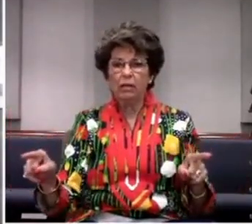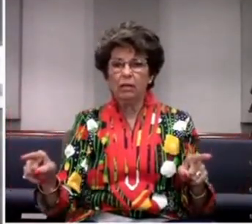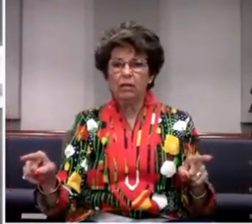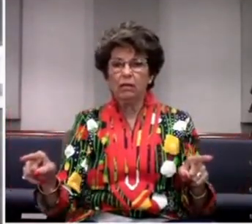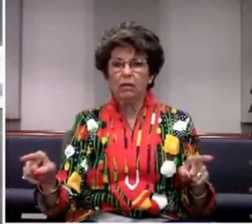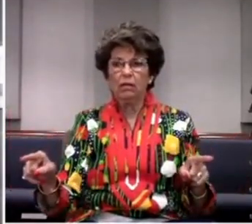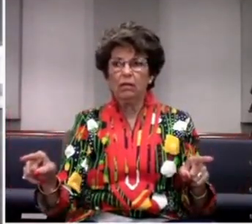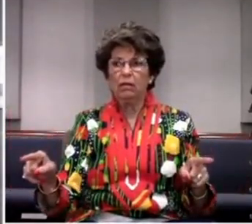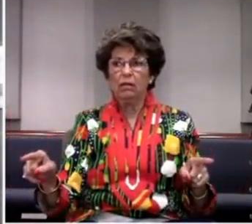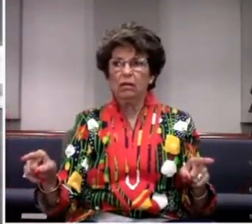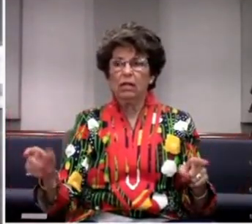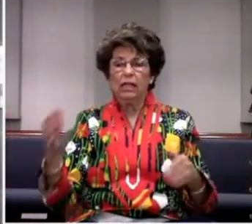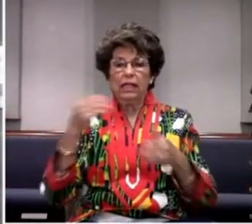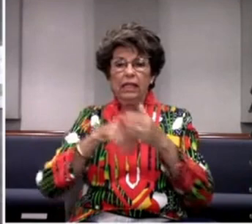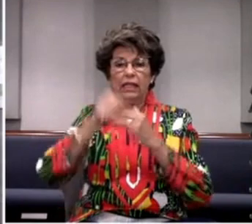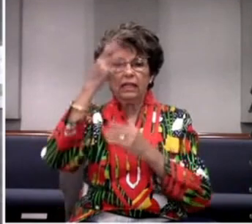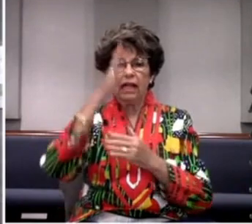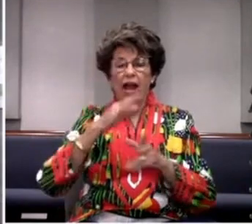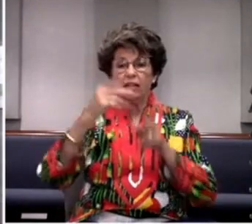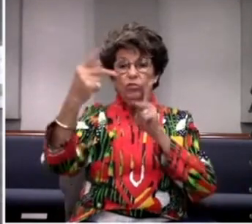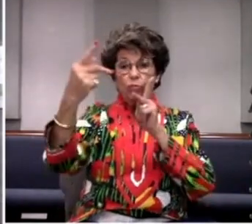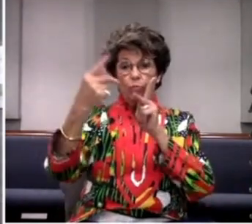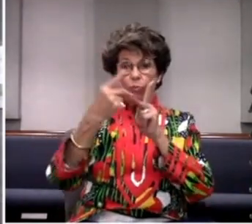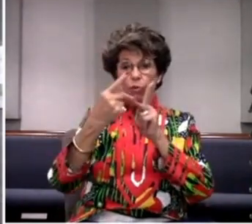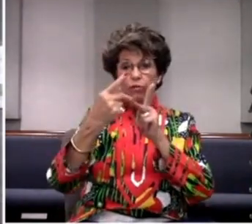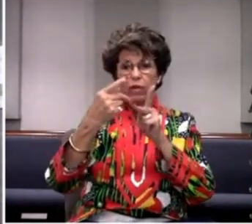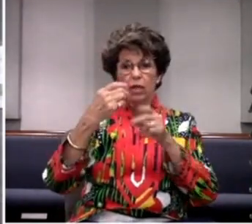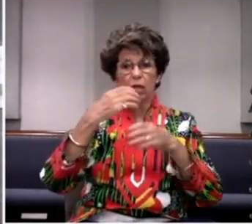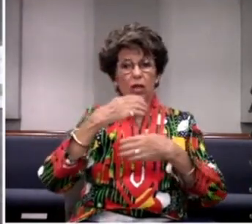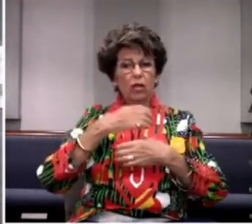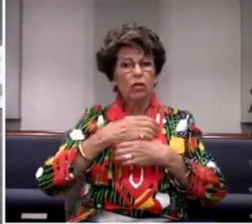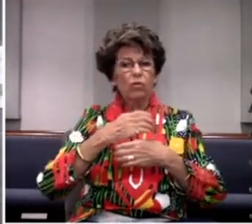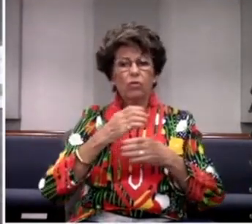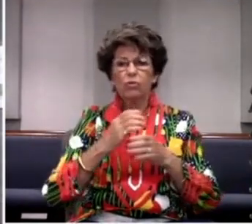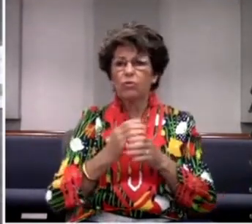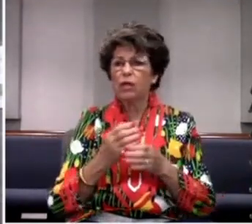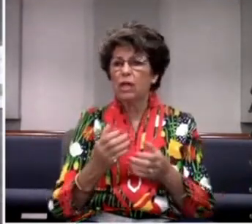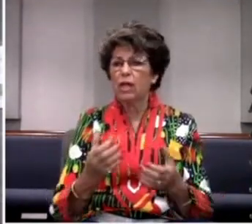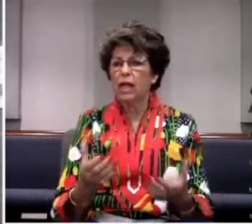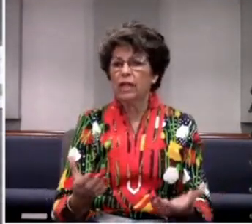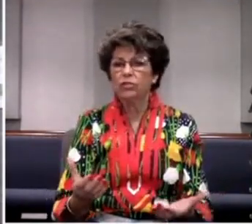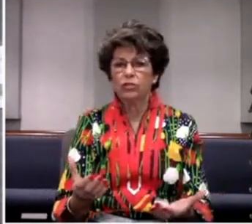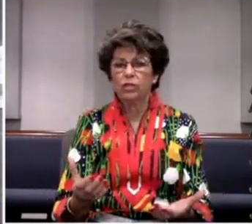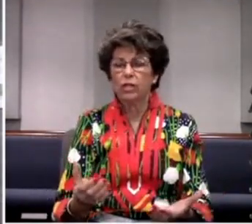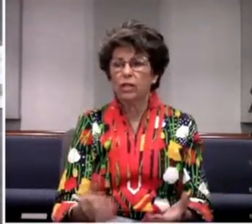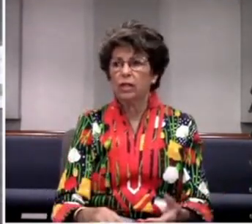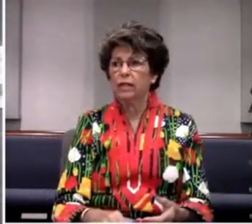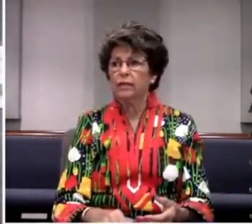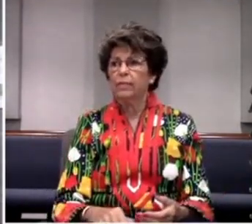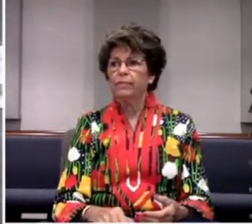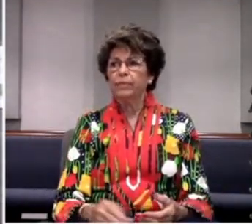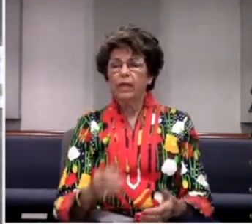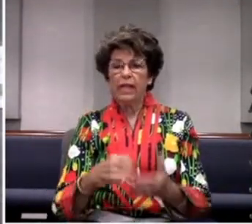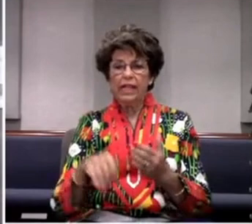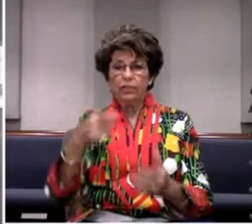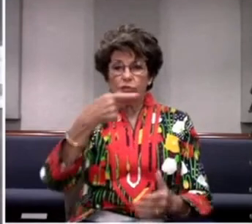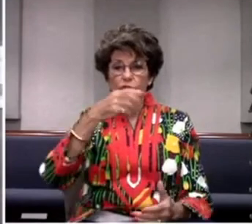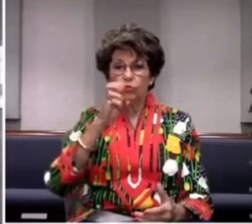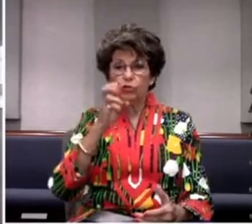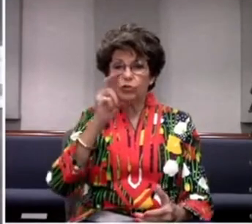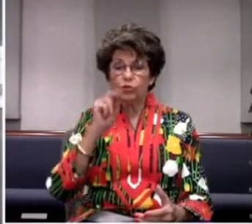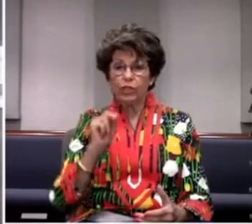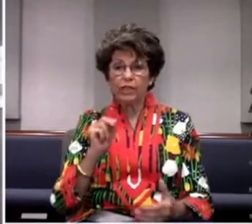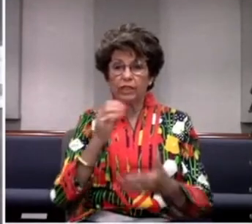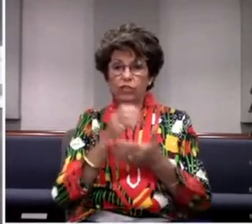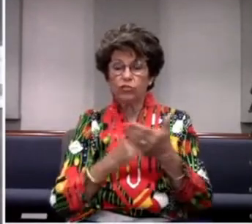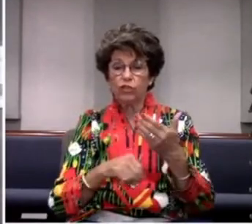in God's perfect creation. When God ended in Genesis chapter number 2, by the